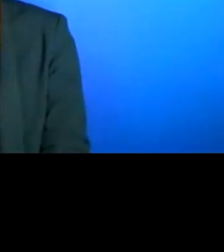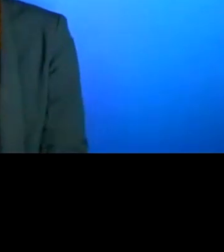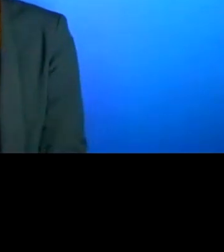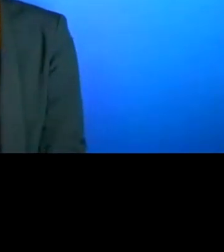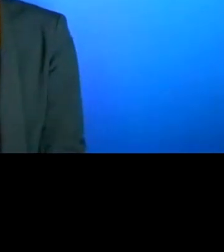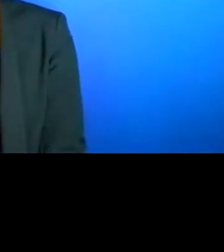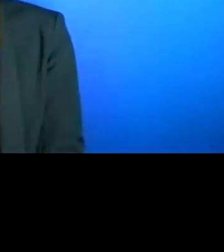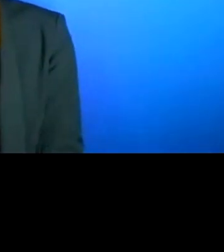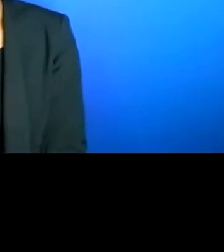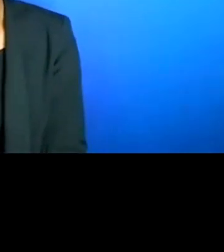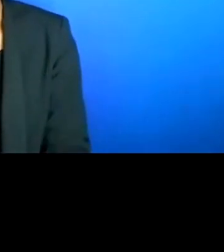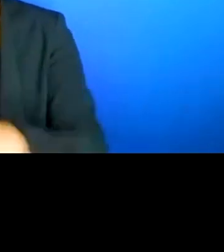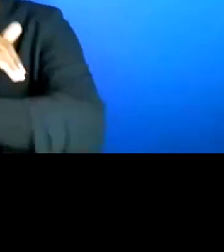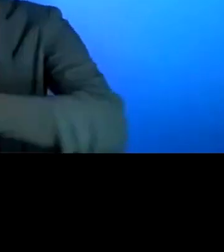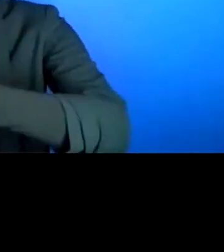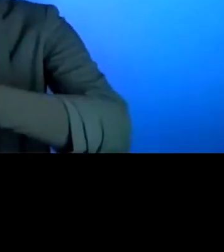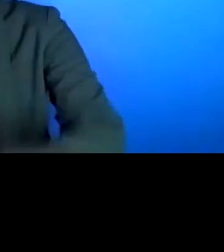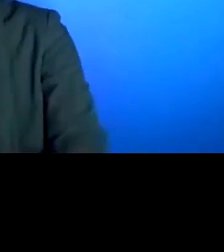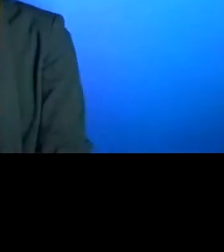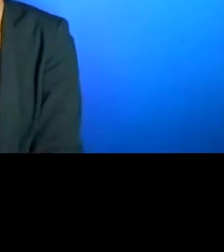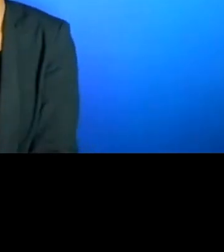Hub platform.